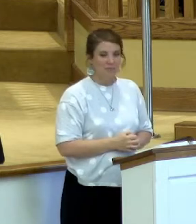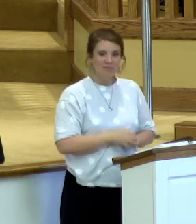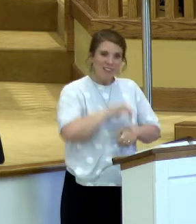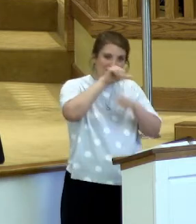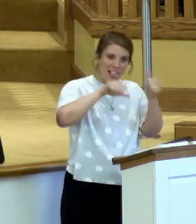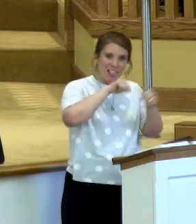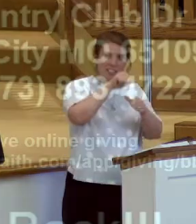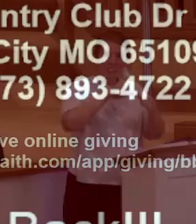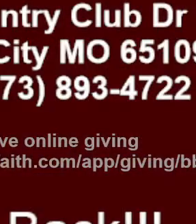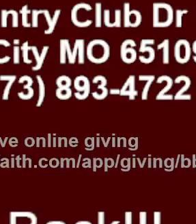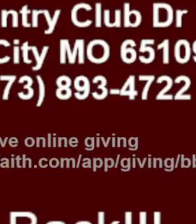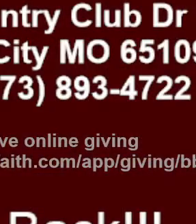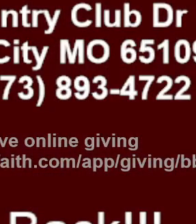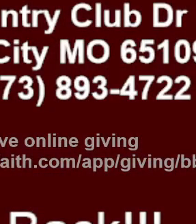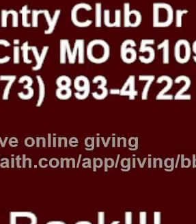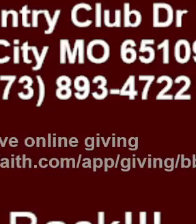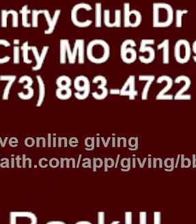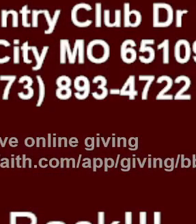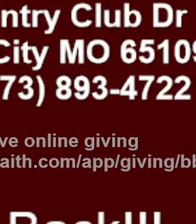Amen. Fellowship a bit. Amen.